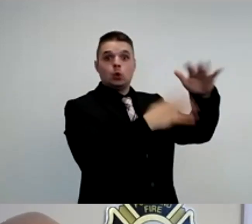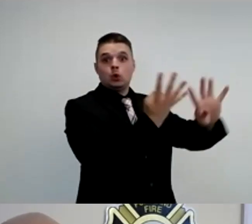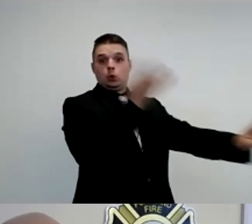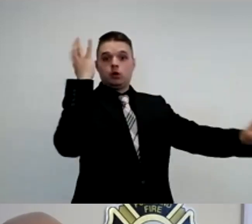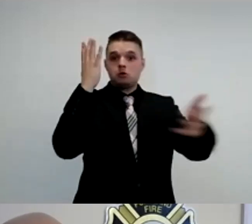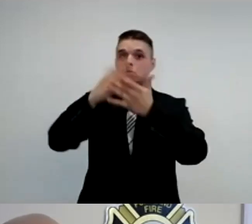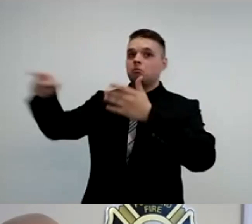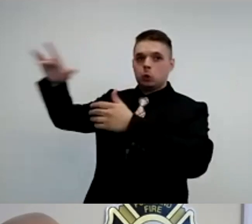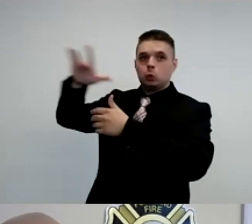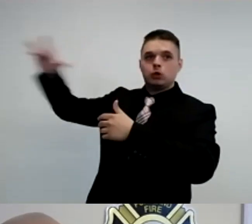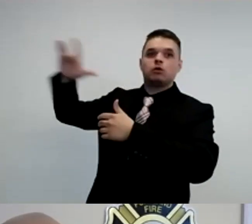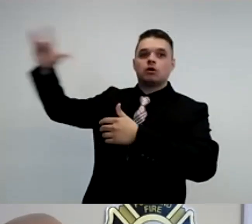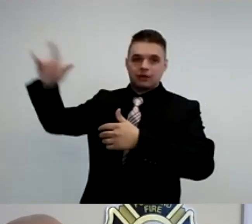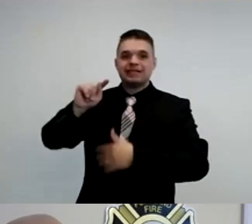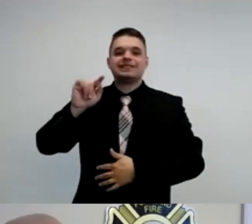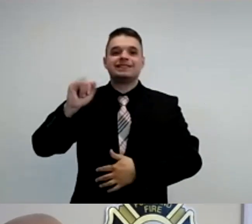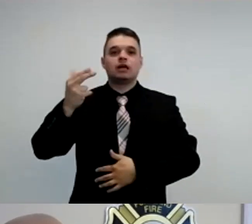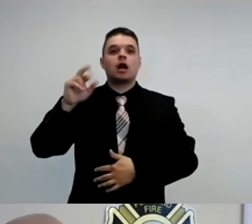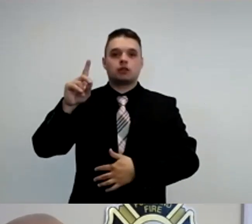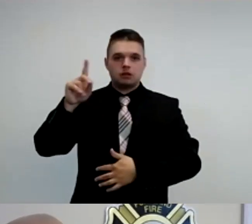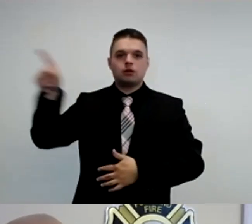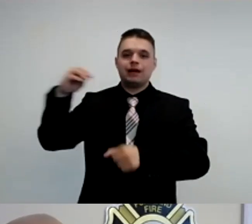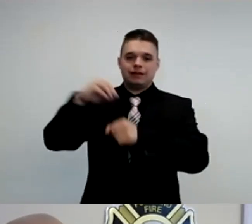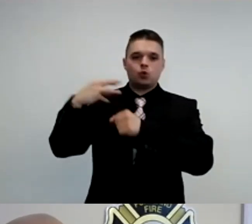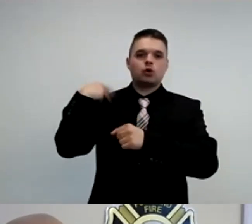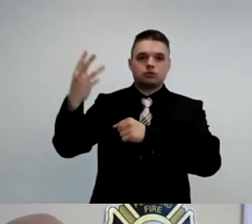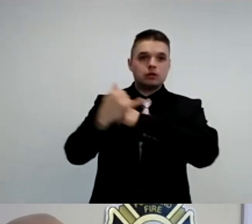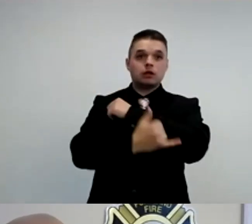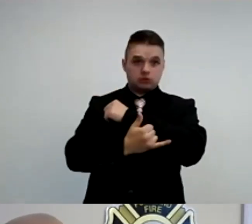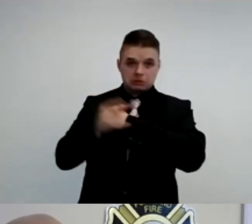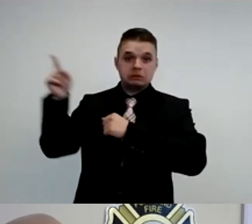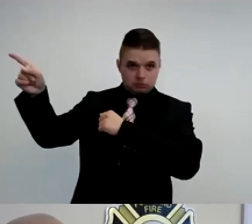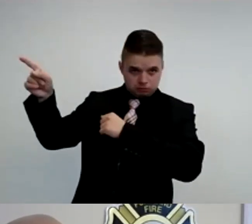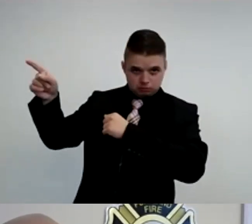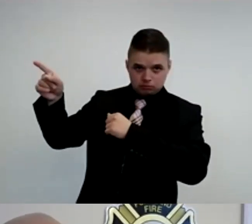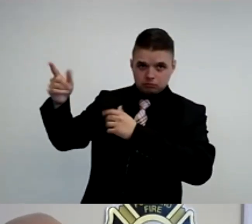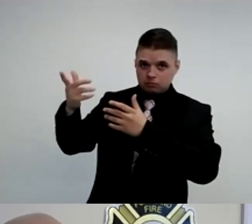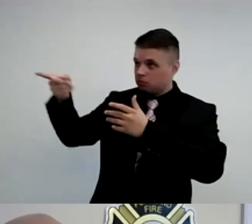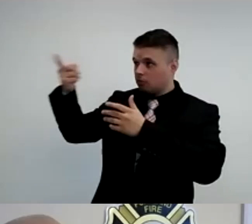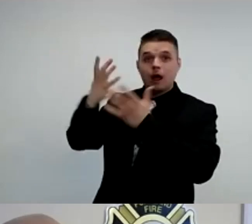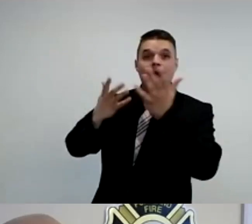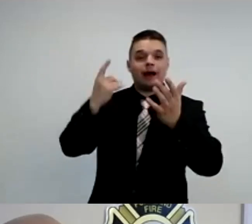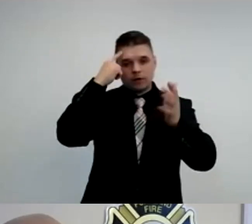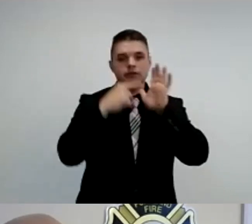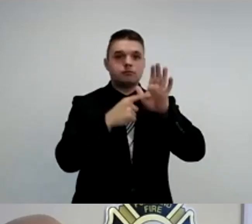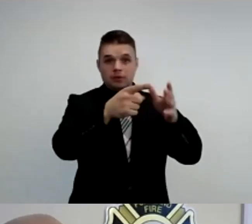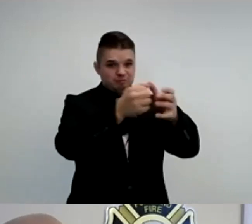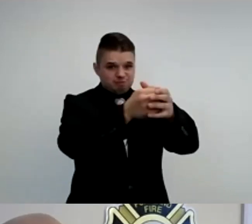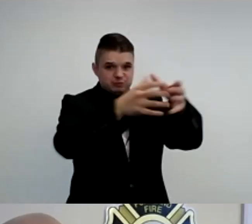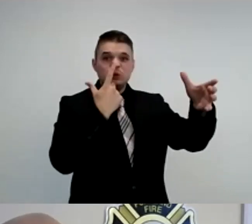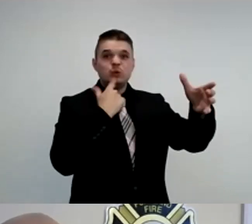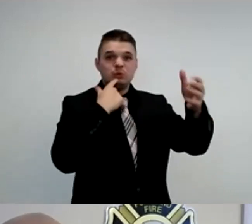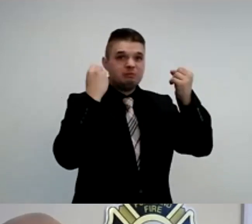in Washington County, if we start seeing a lot of red patients pop up in that area, red or I mean